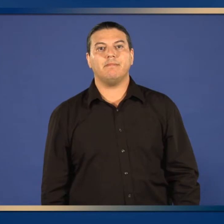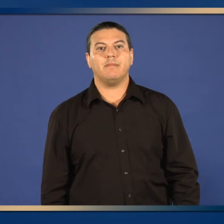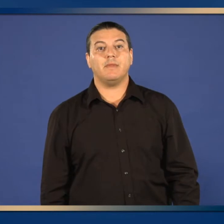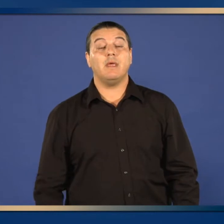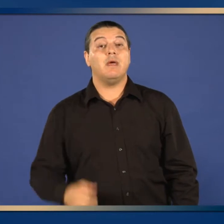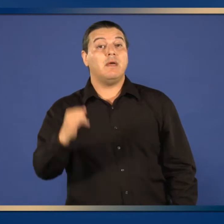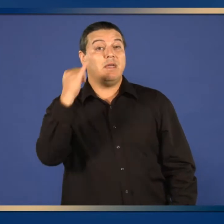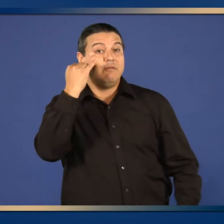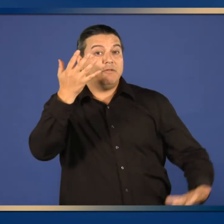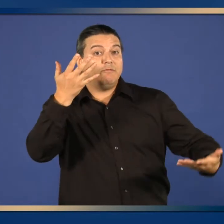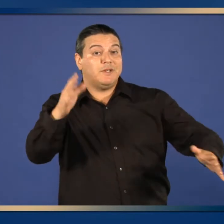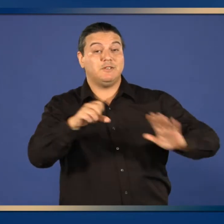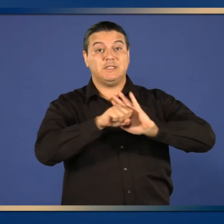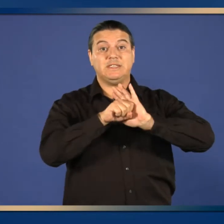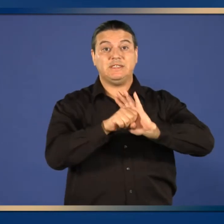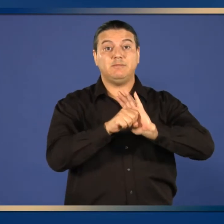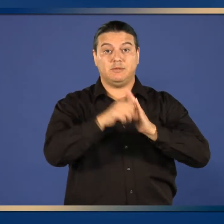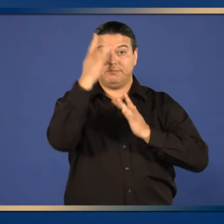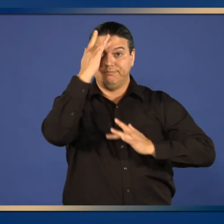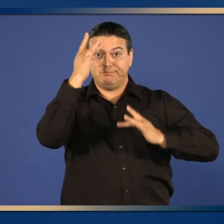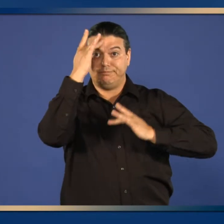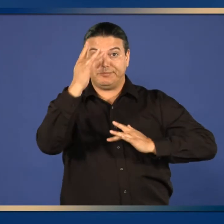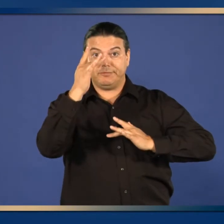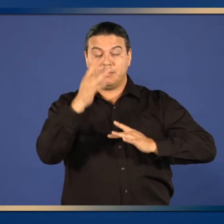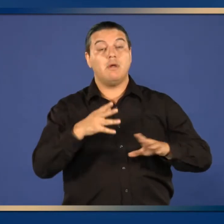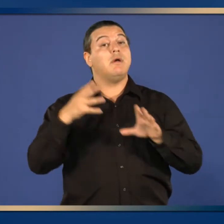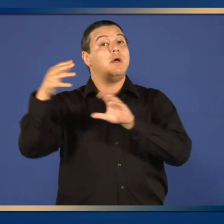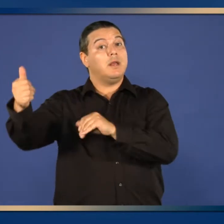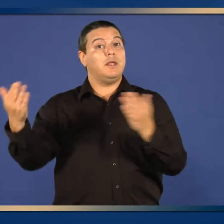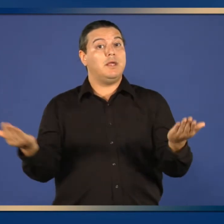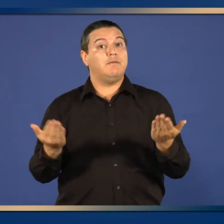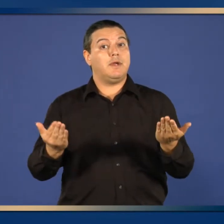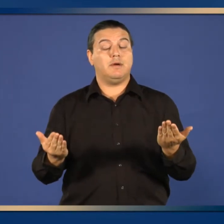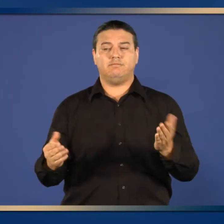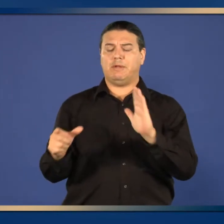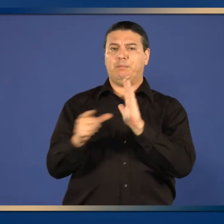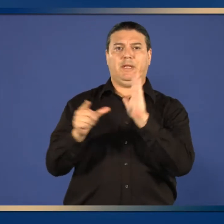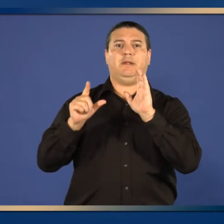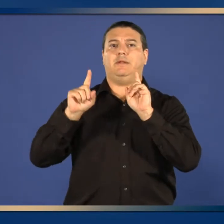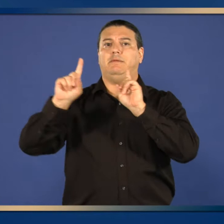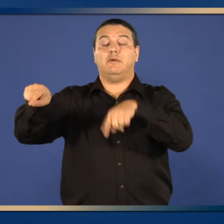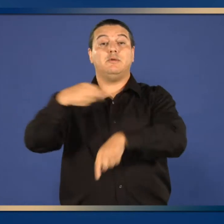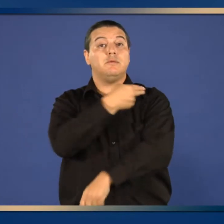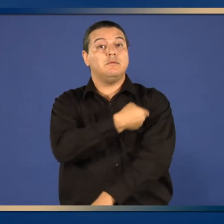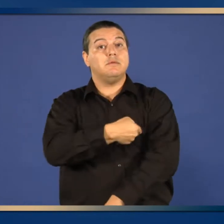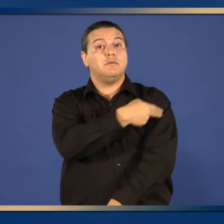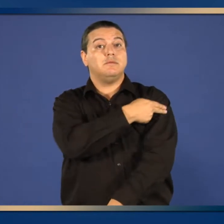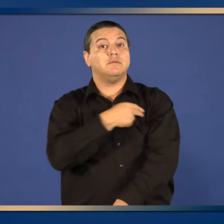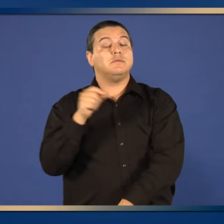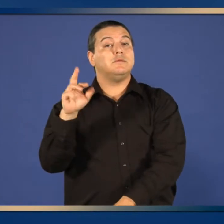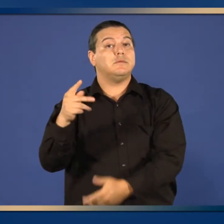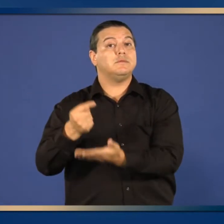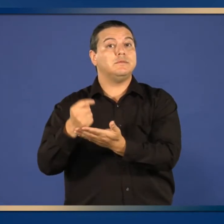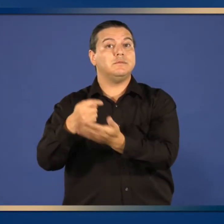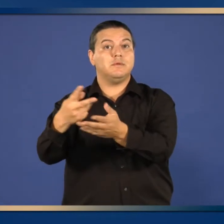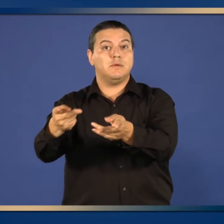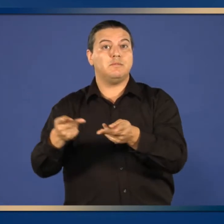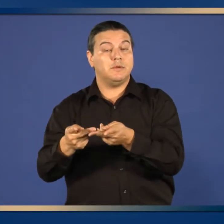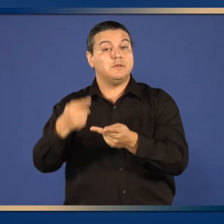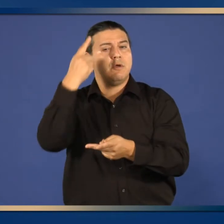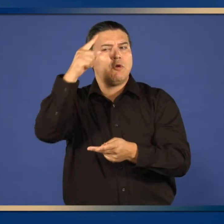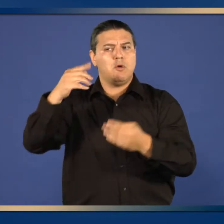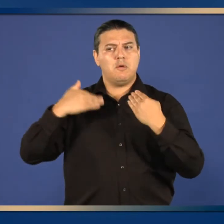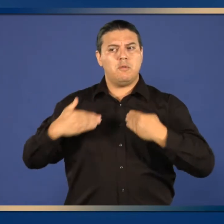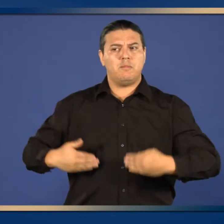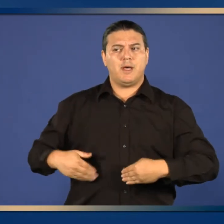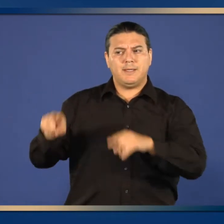If you already have symptoms of plague, you should leave here and immediately go to a hospital or